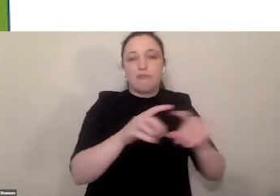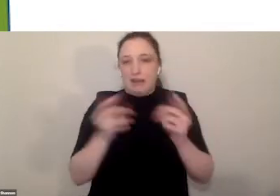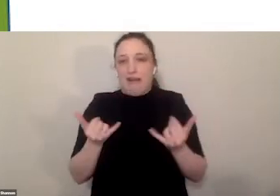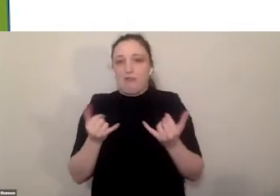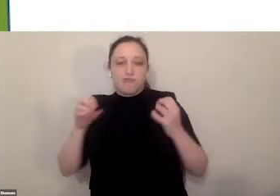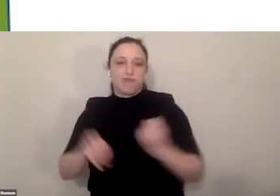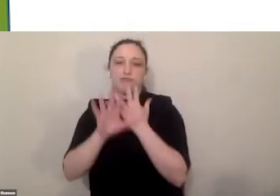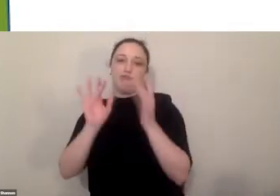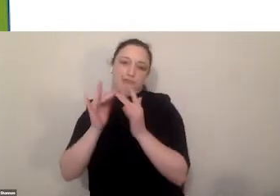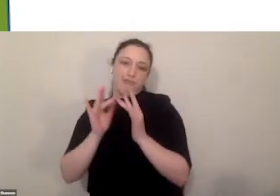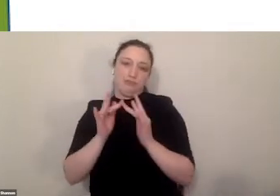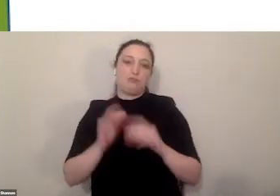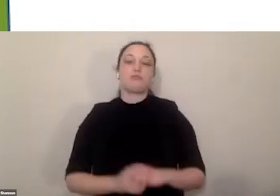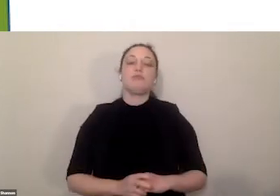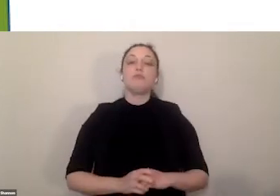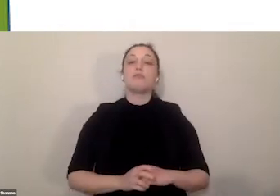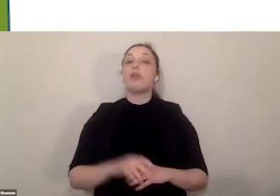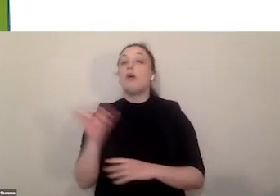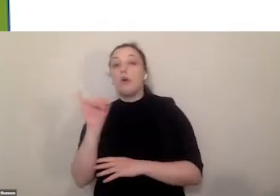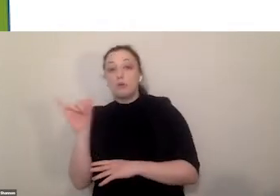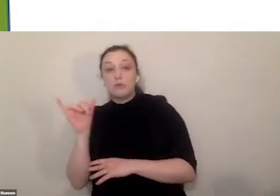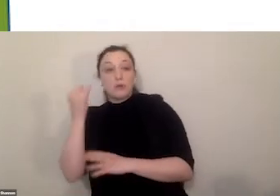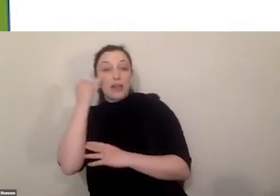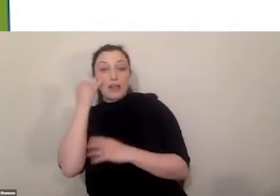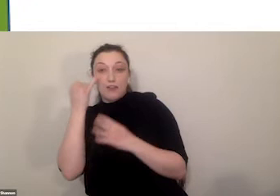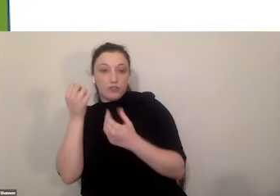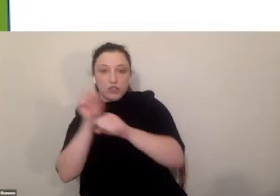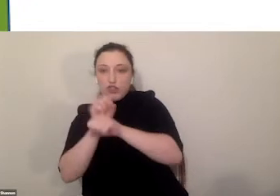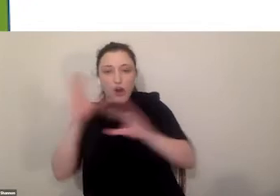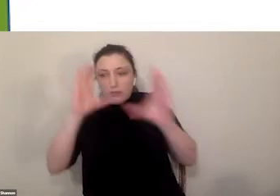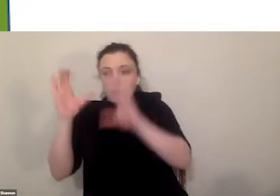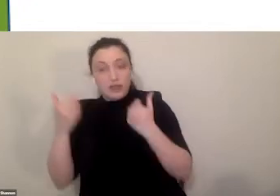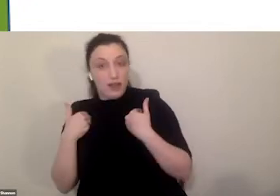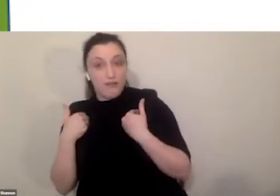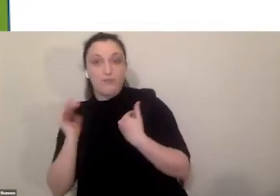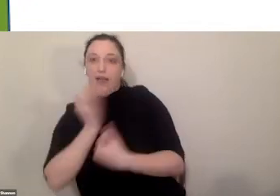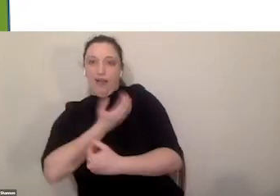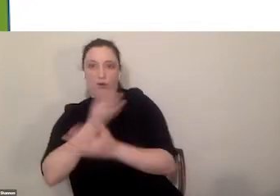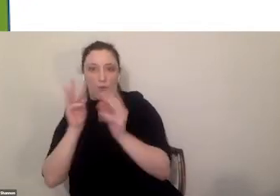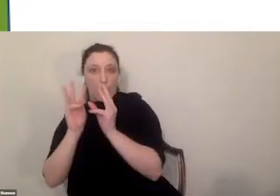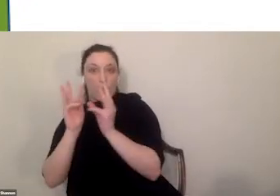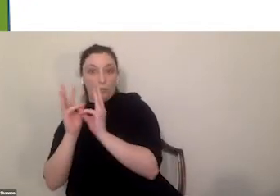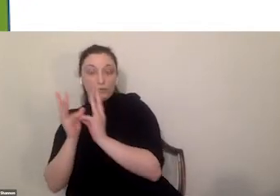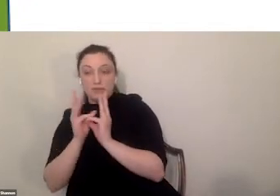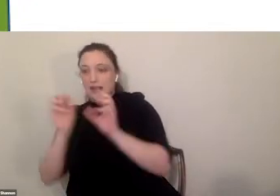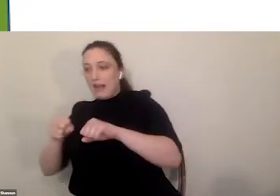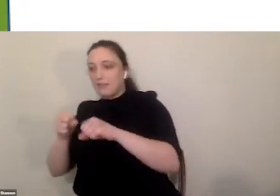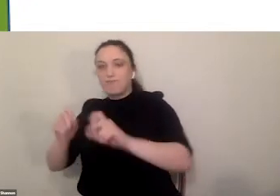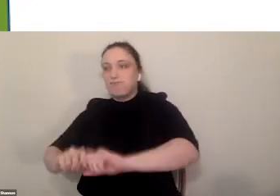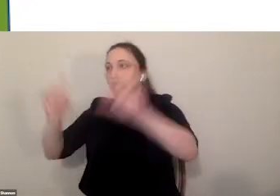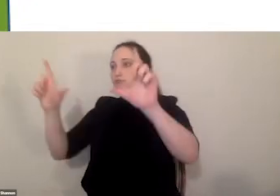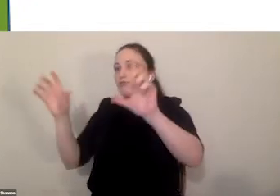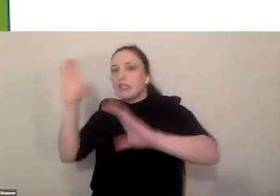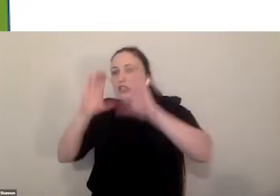our website once they've logged into their network account. So the many ways.